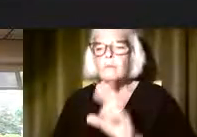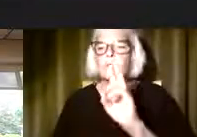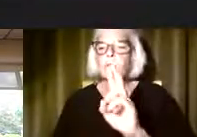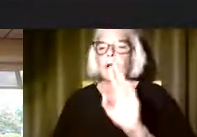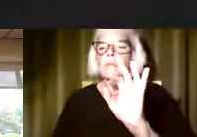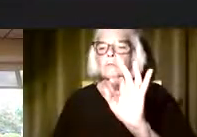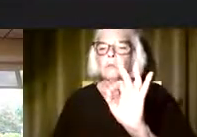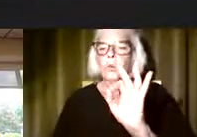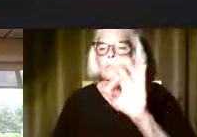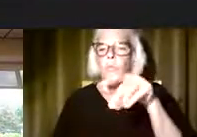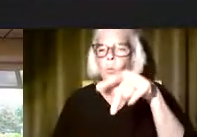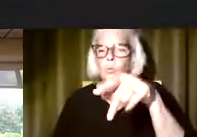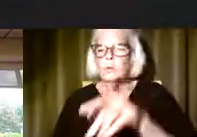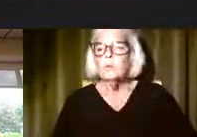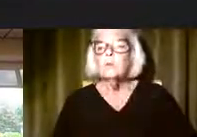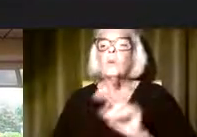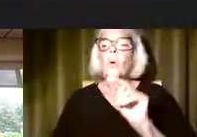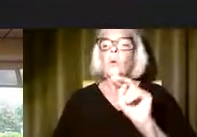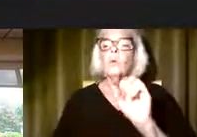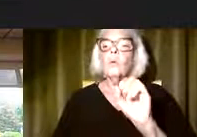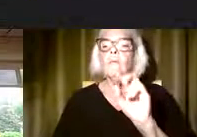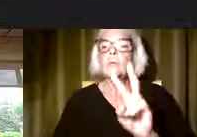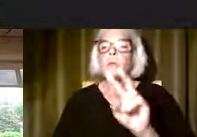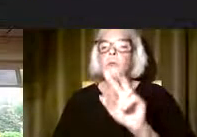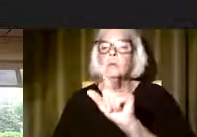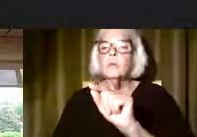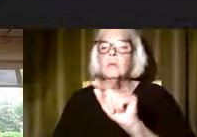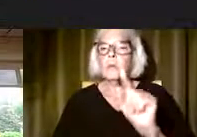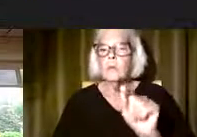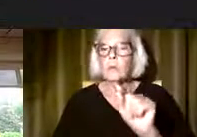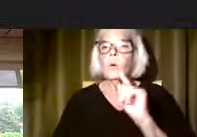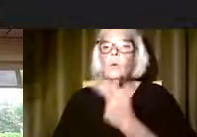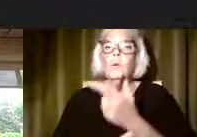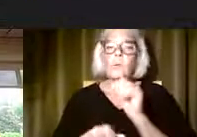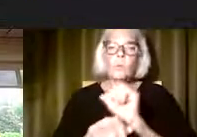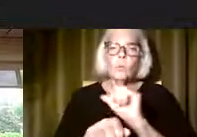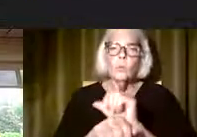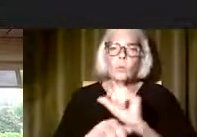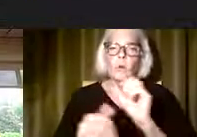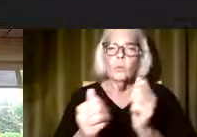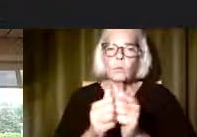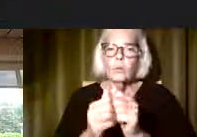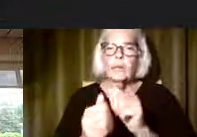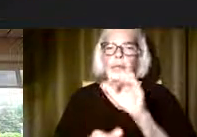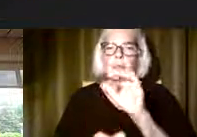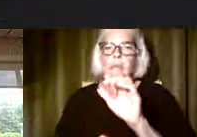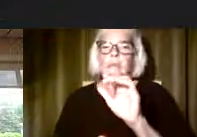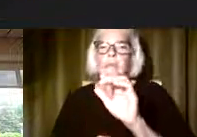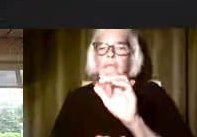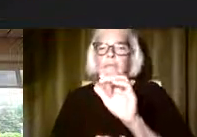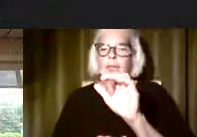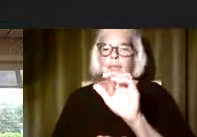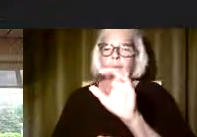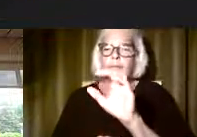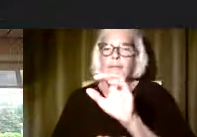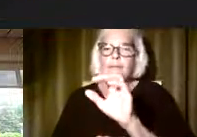with CIC Health and stood up additional testing sites all across the state of